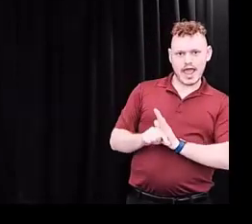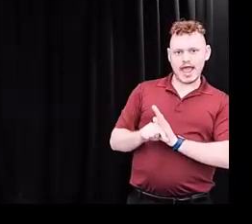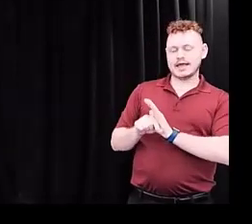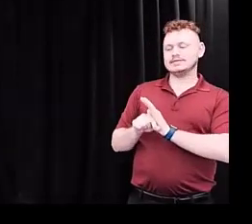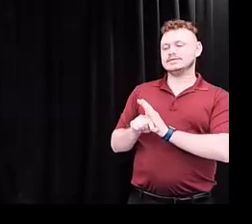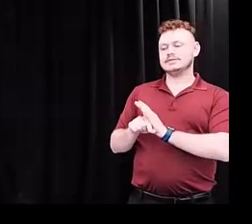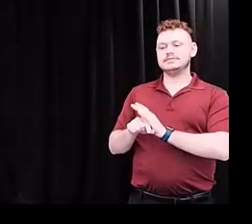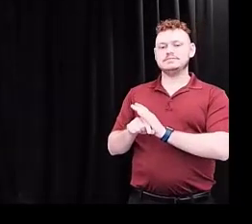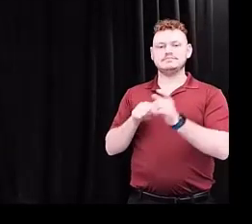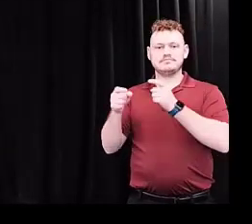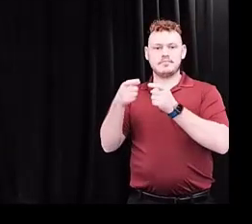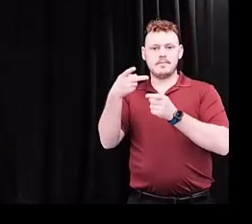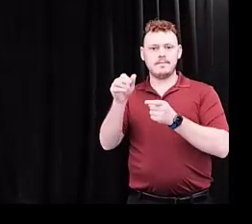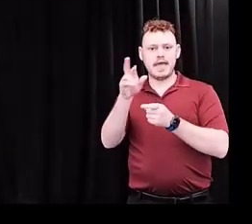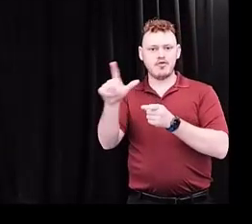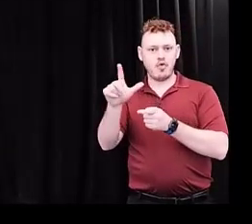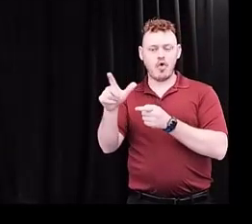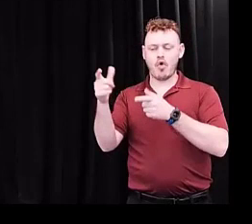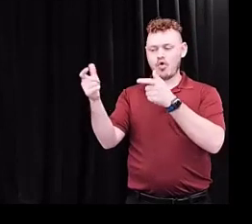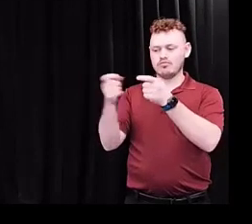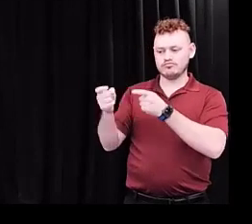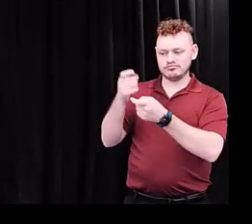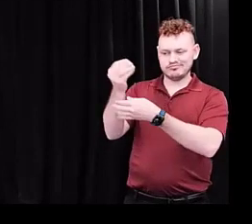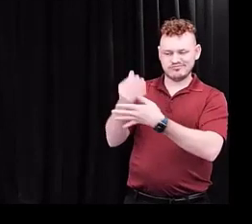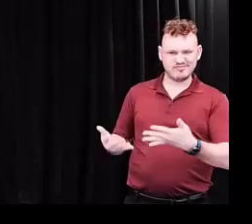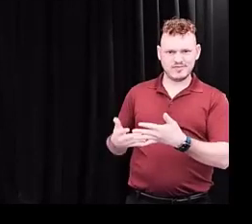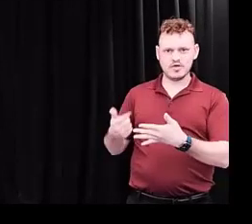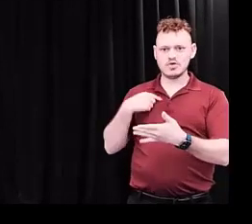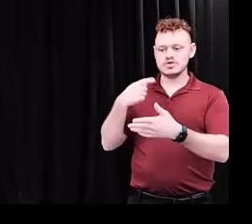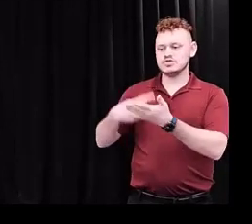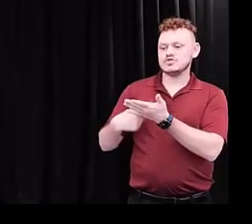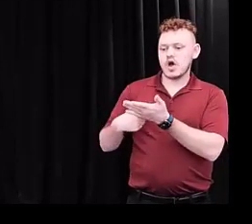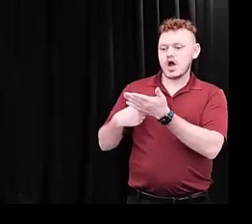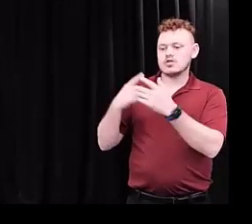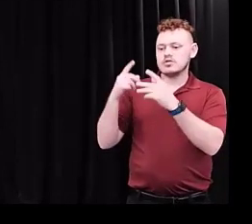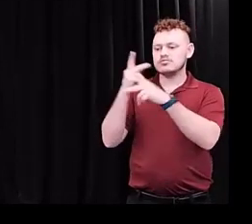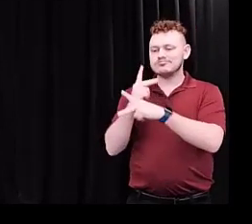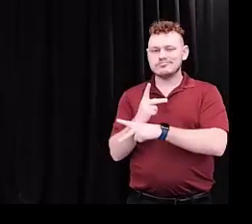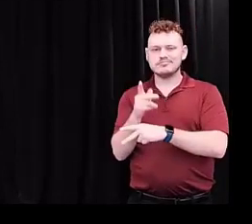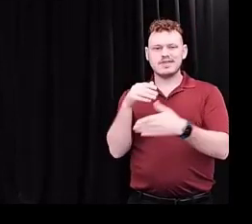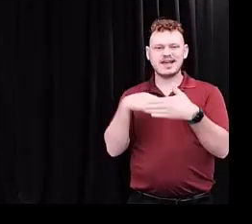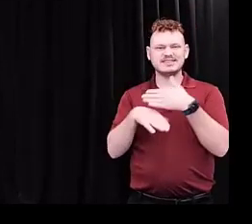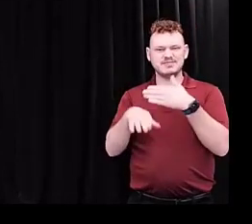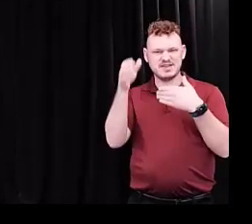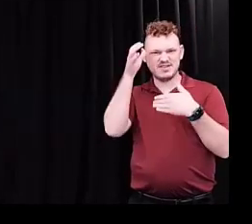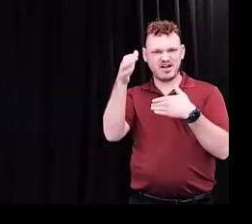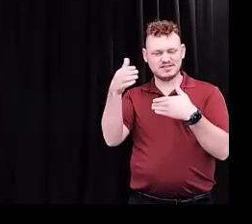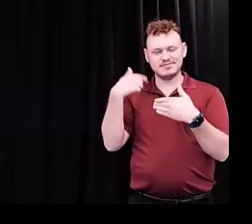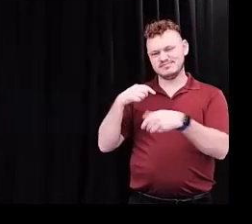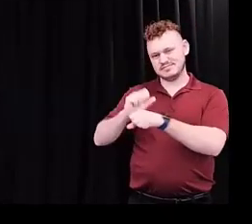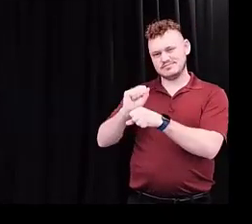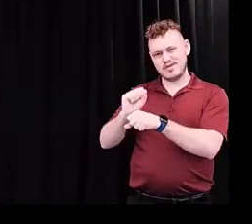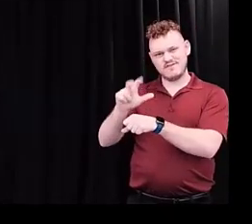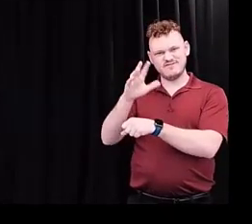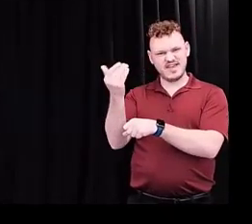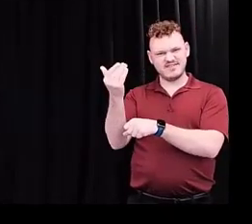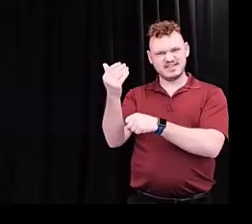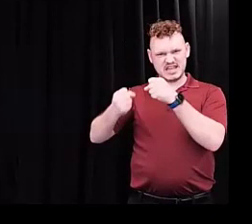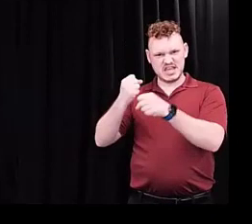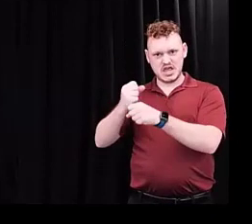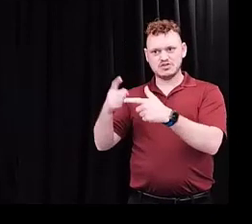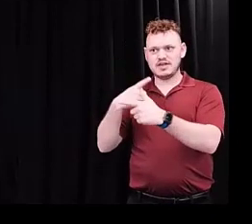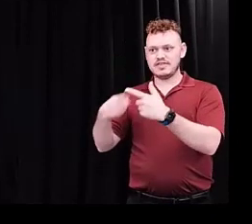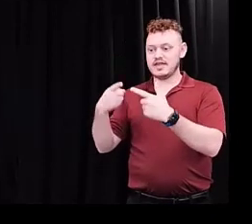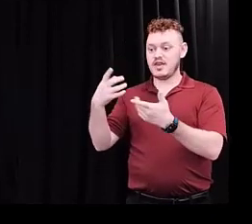and those types of things. And we started working on accessibility concepts there. And so I did that for about 15 years, and this opportunity